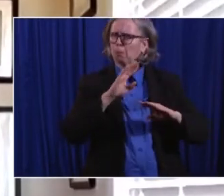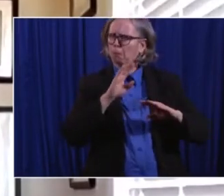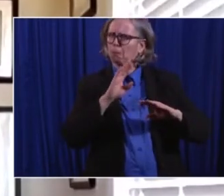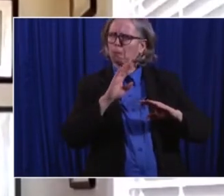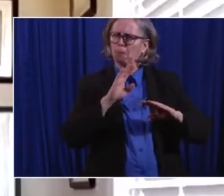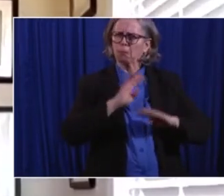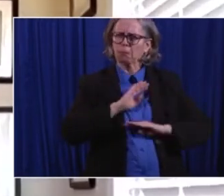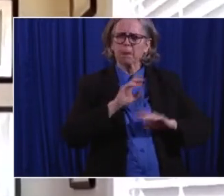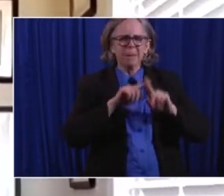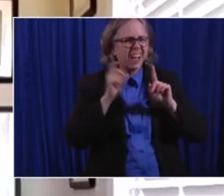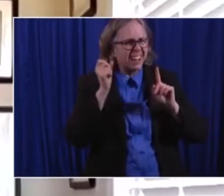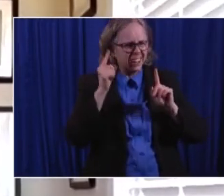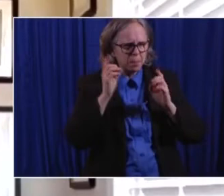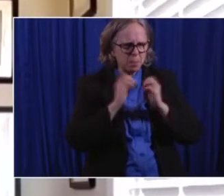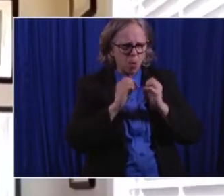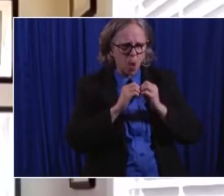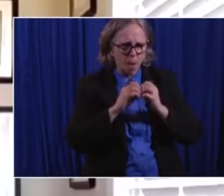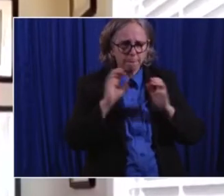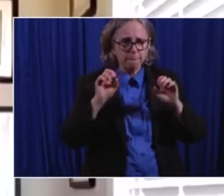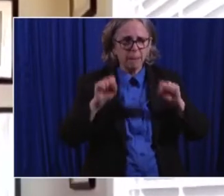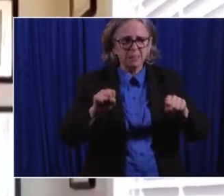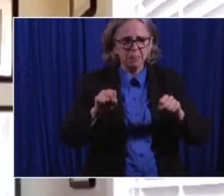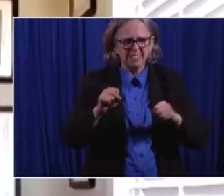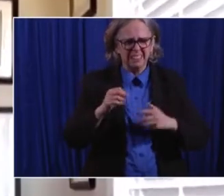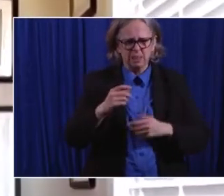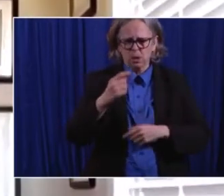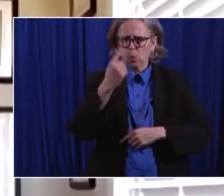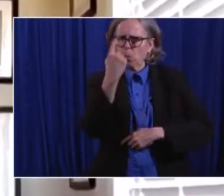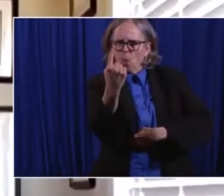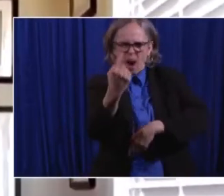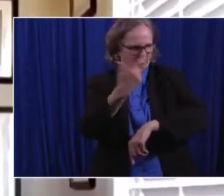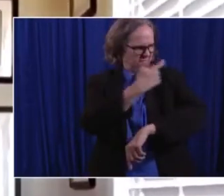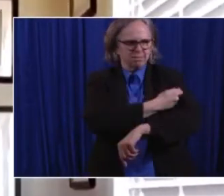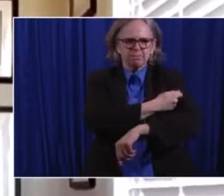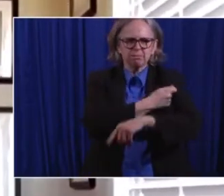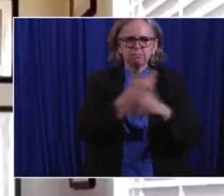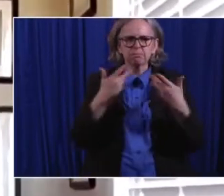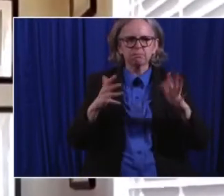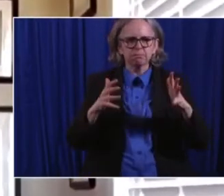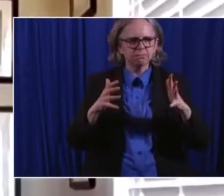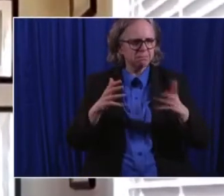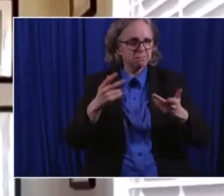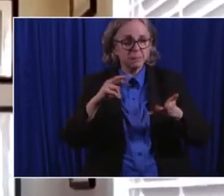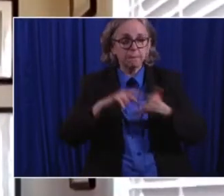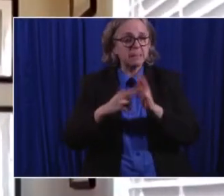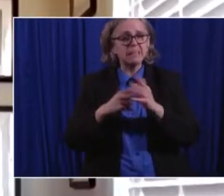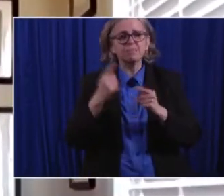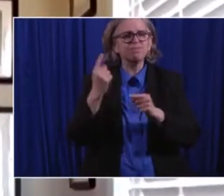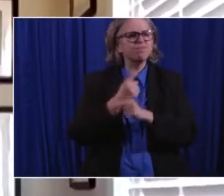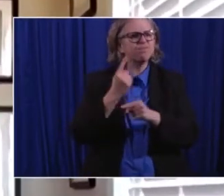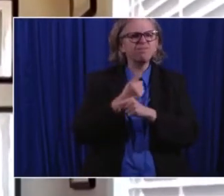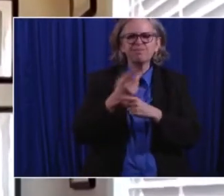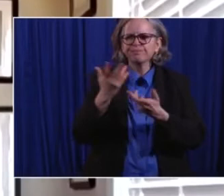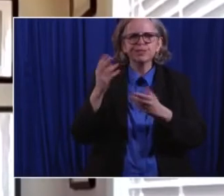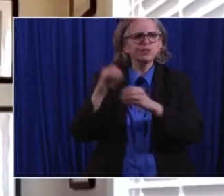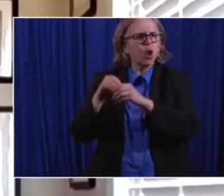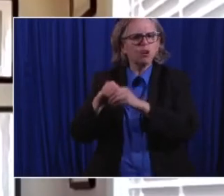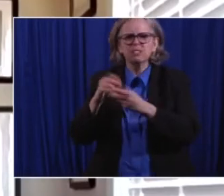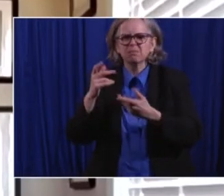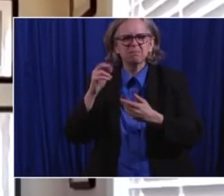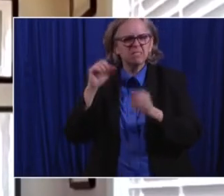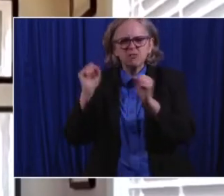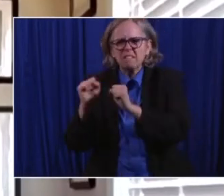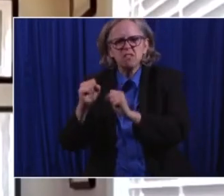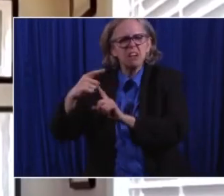dose vaccine that stores very nicely with regular refrigeration and a vaccine that has very little in the